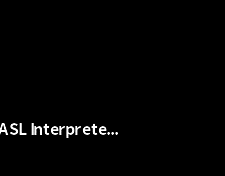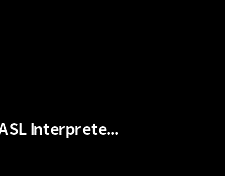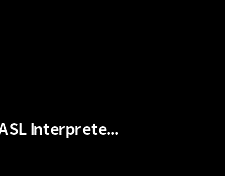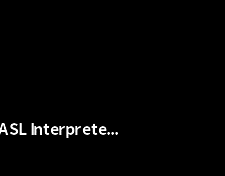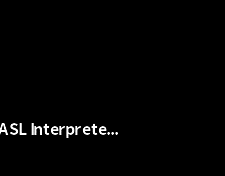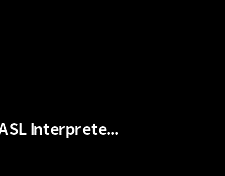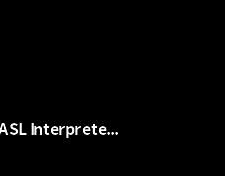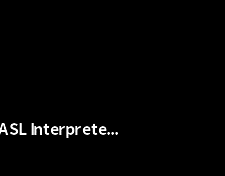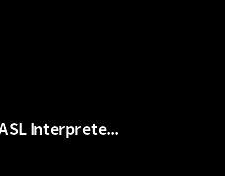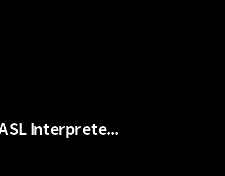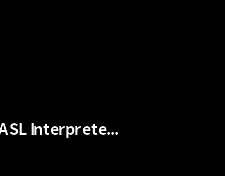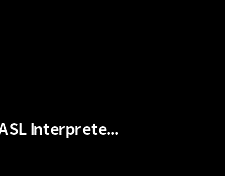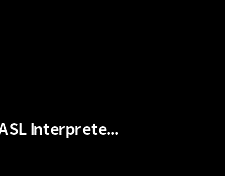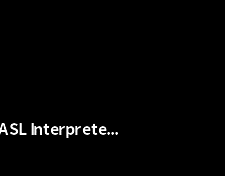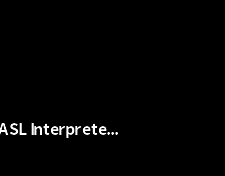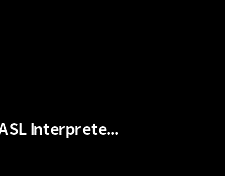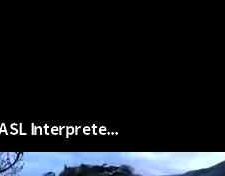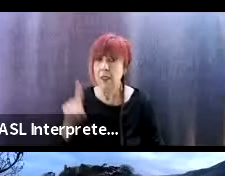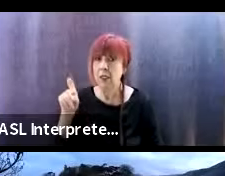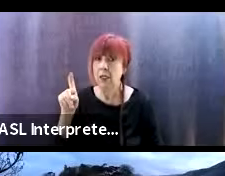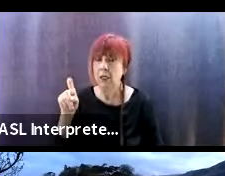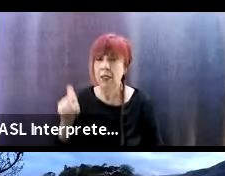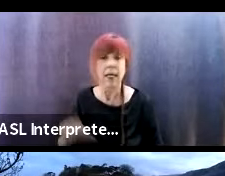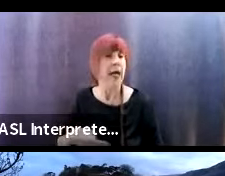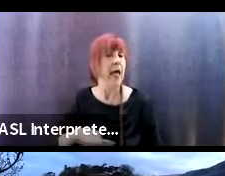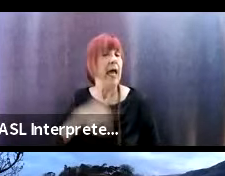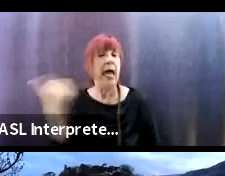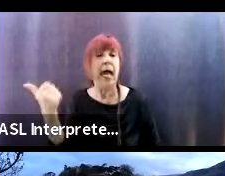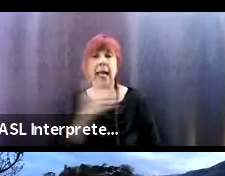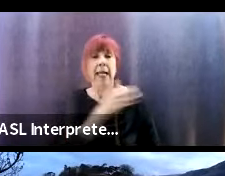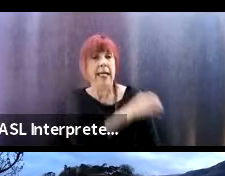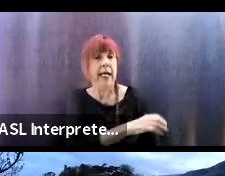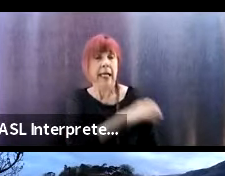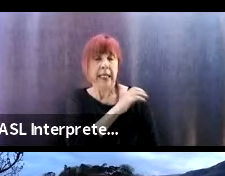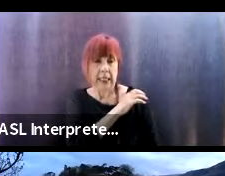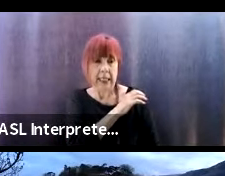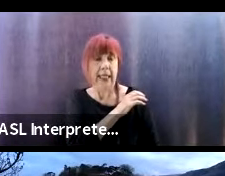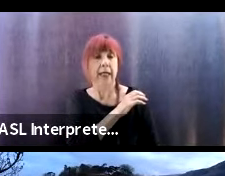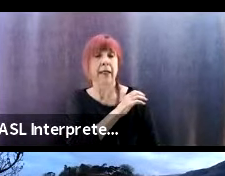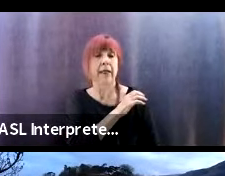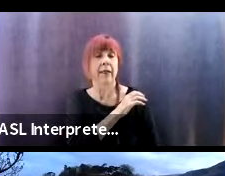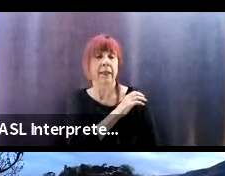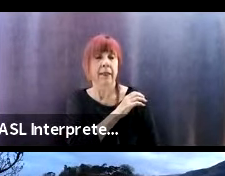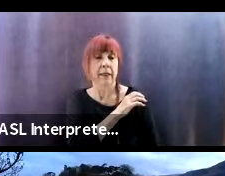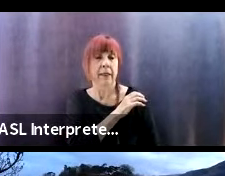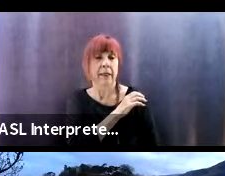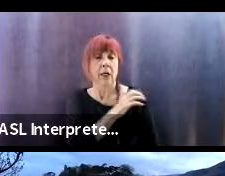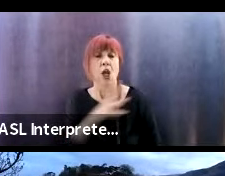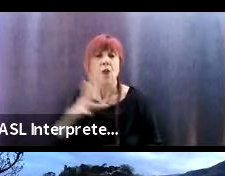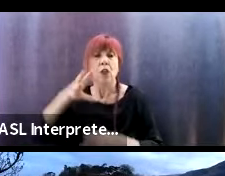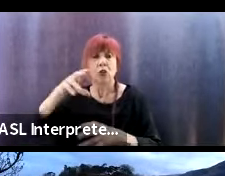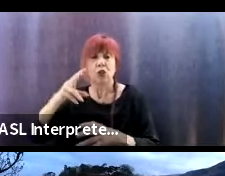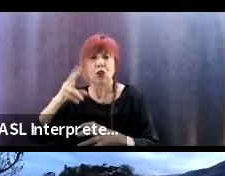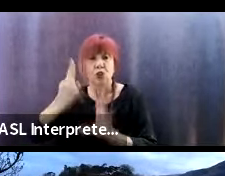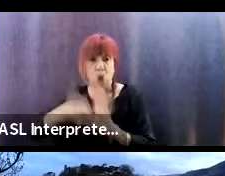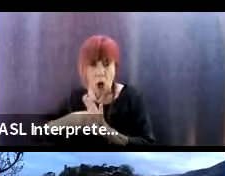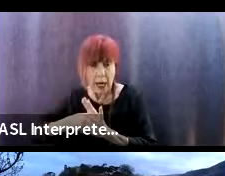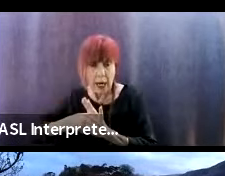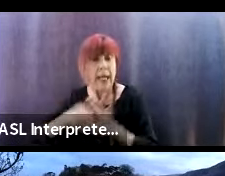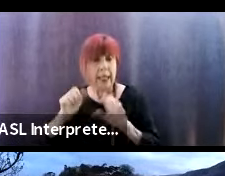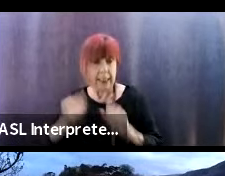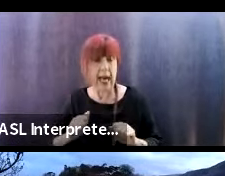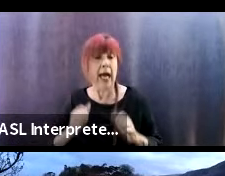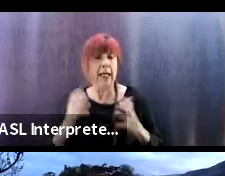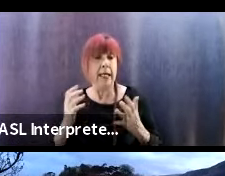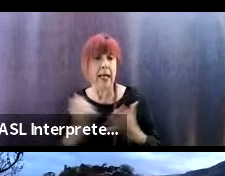or any clinic that's on My Turn? So any clinic that's in My Turn Clinic can access a My Turn Volunteer, and we can turn that